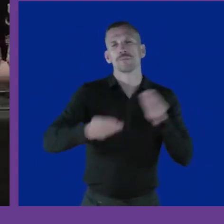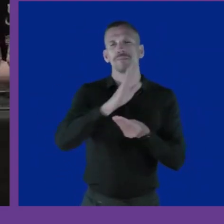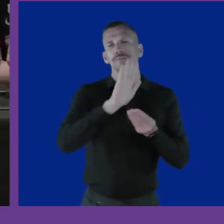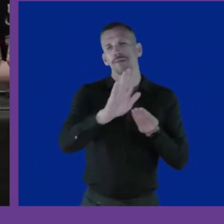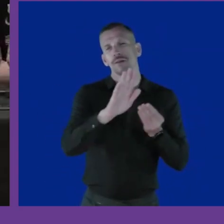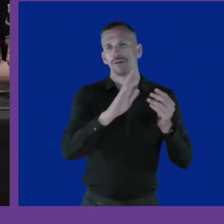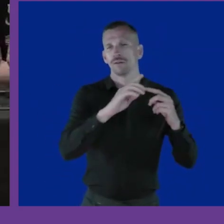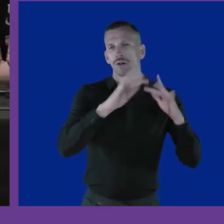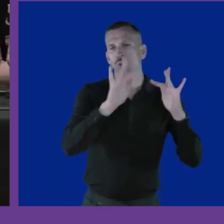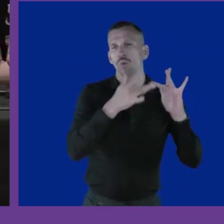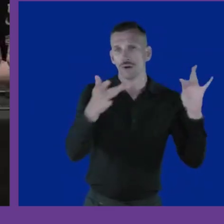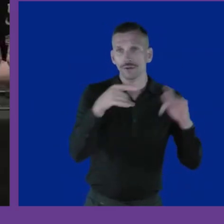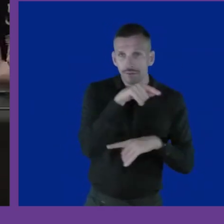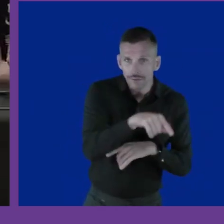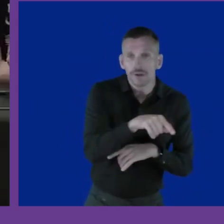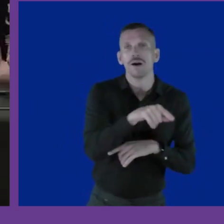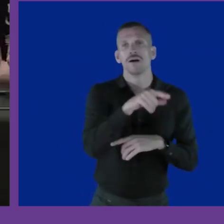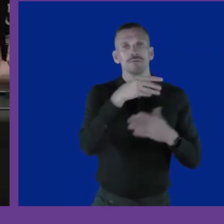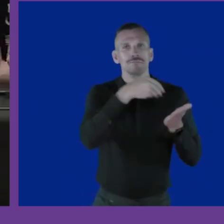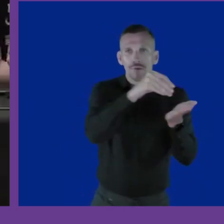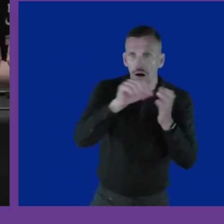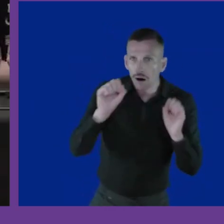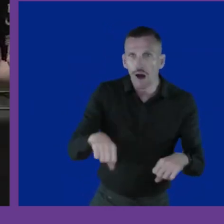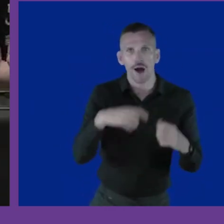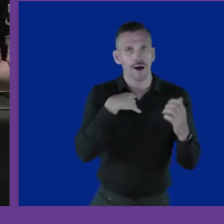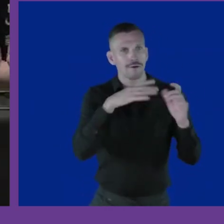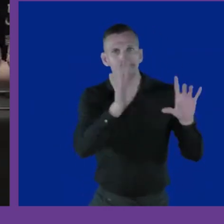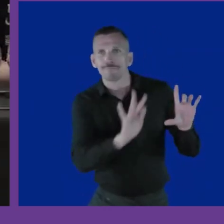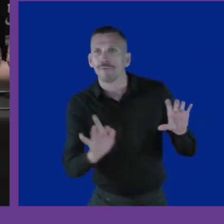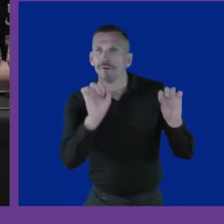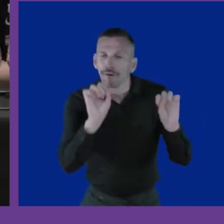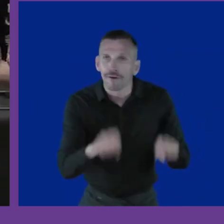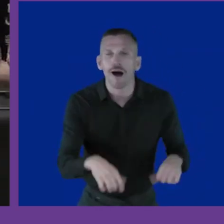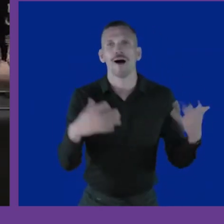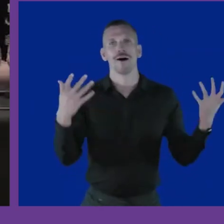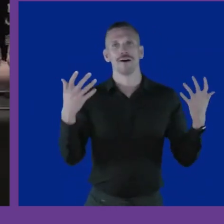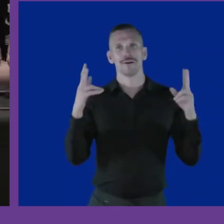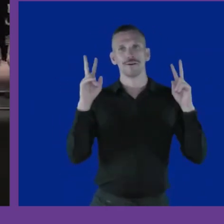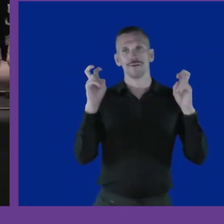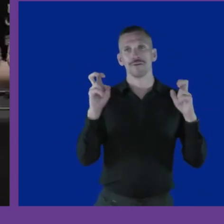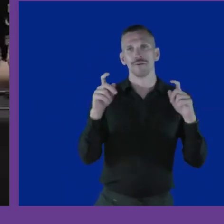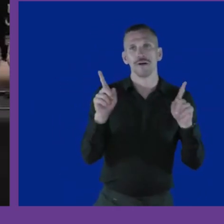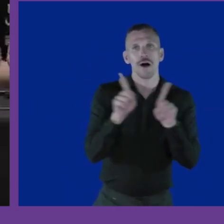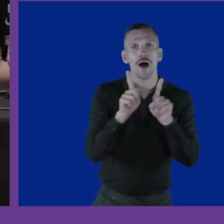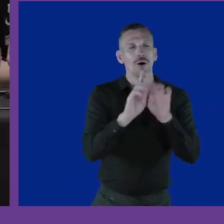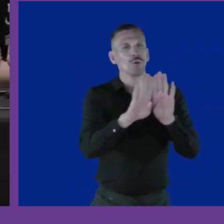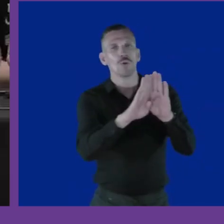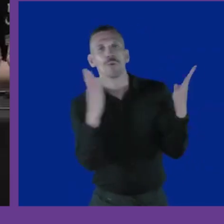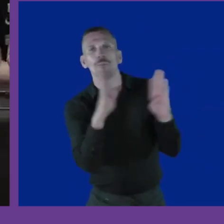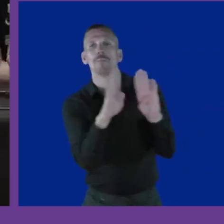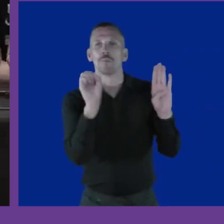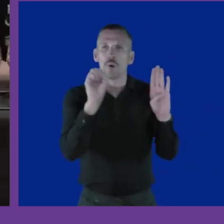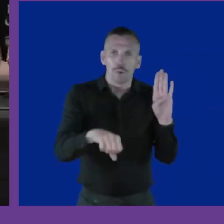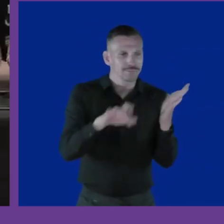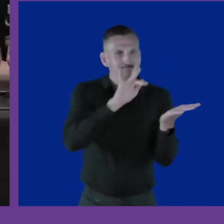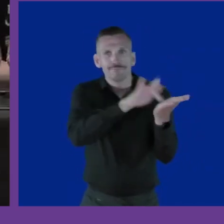payment solution by the bank is accessible, you end up with a touchscreen locker and very sad because you cannot get your package when you're blind. So